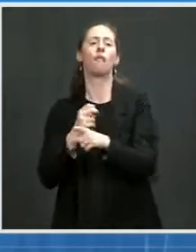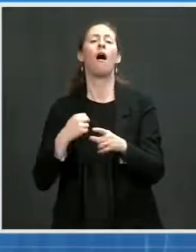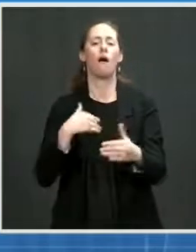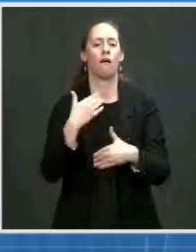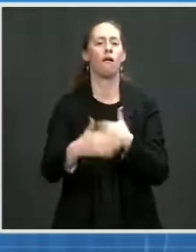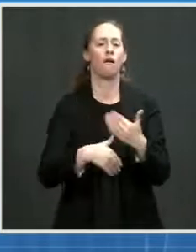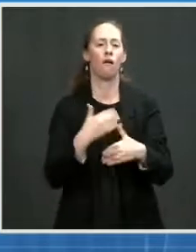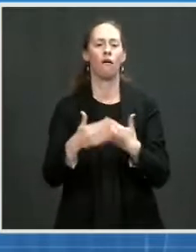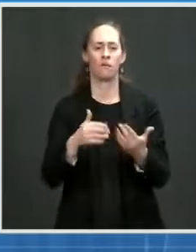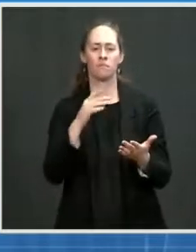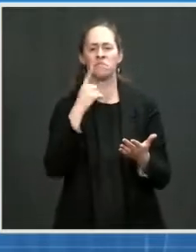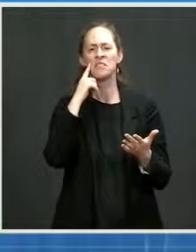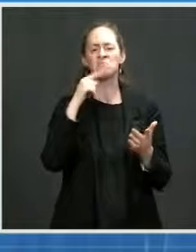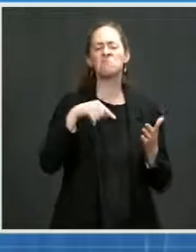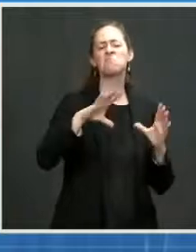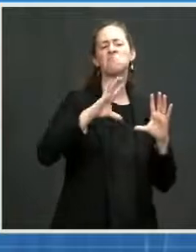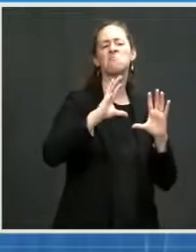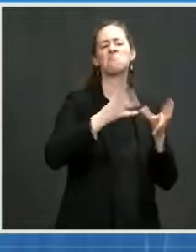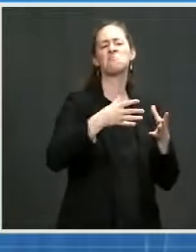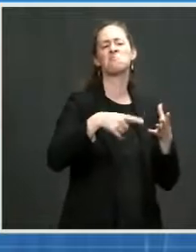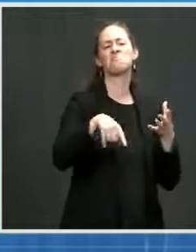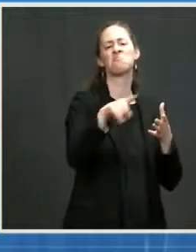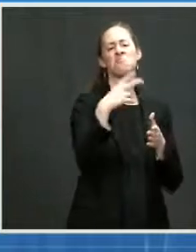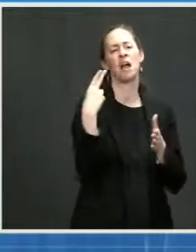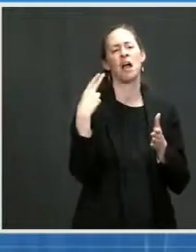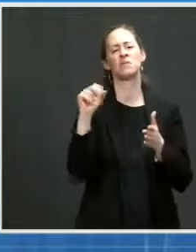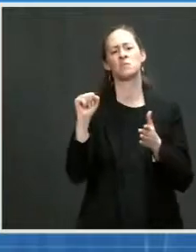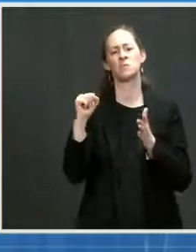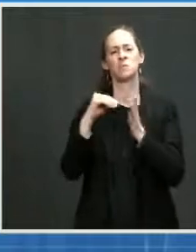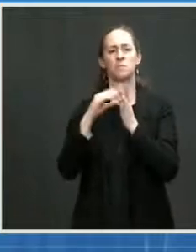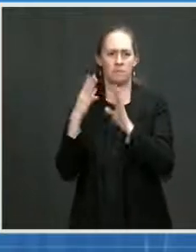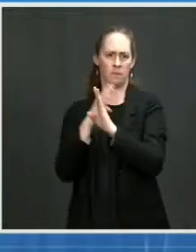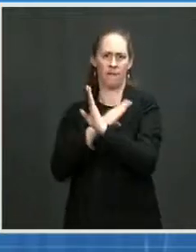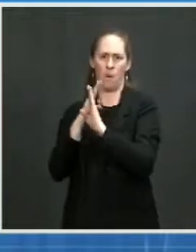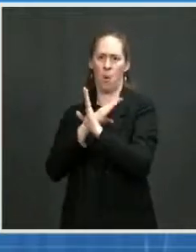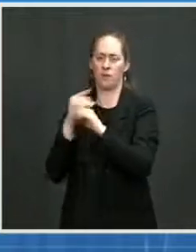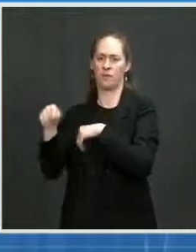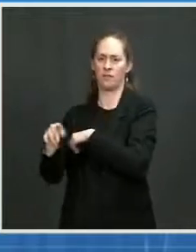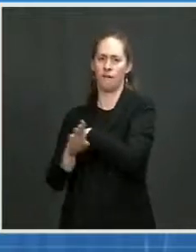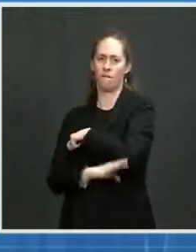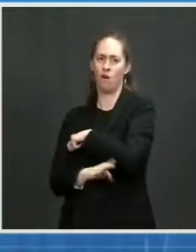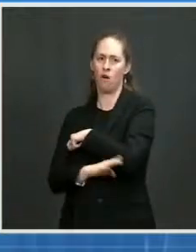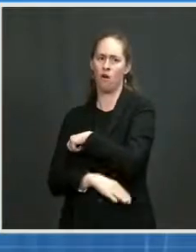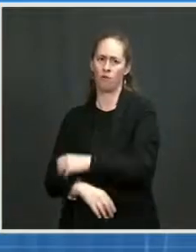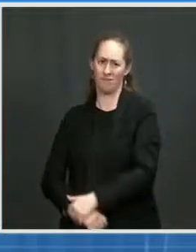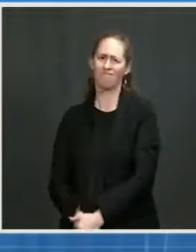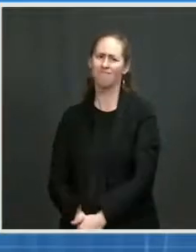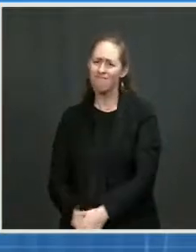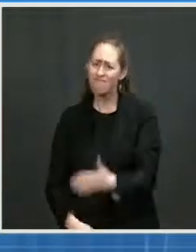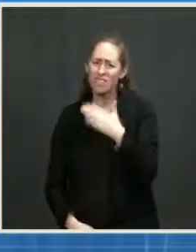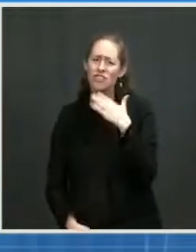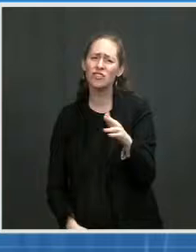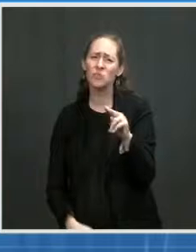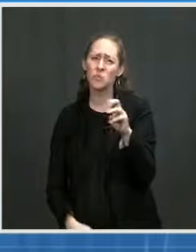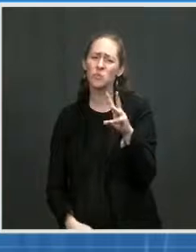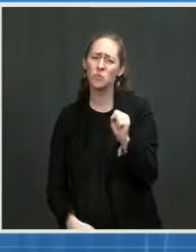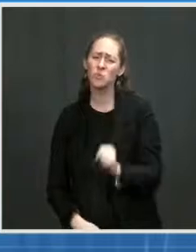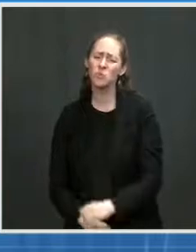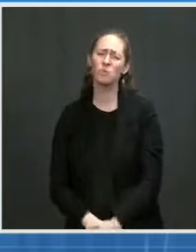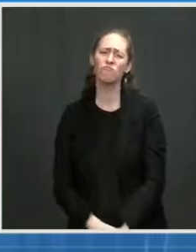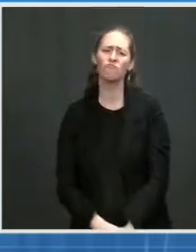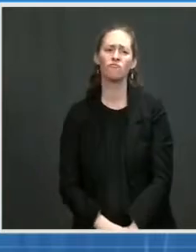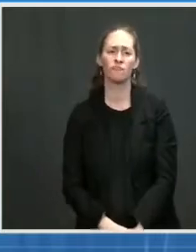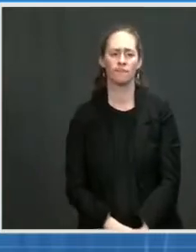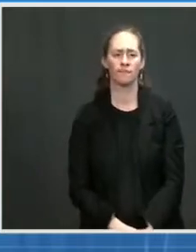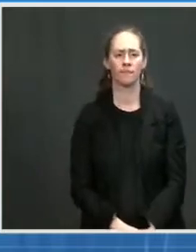school students vaccinated actually before they enter the fall term, which is really very good news. So now we have not only a single